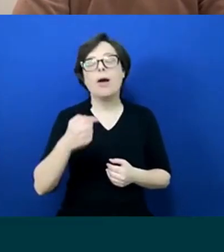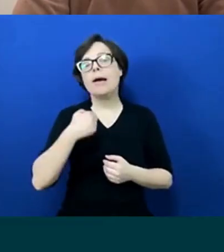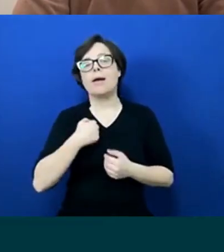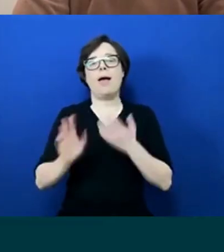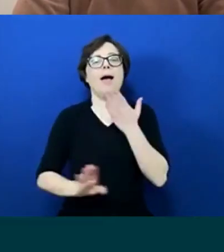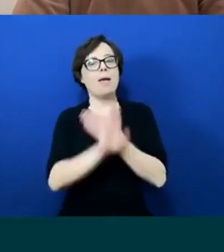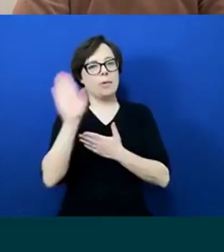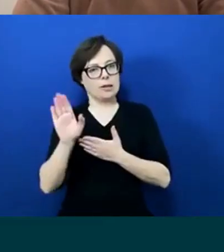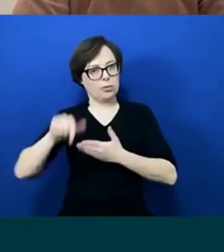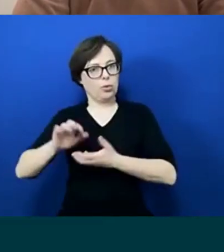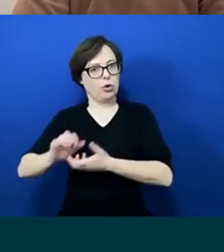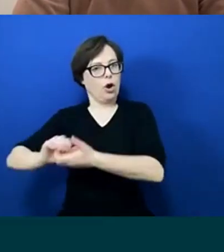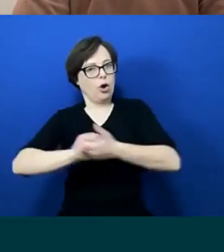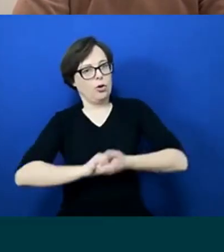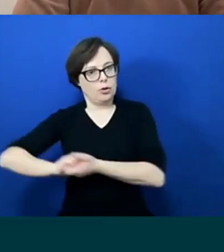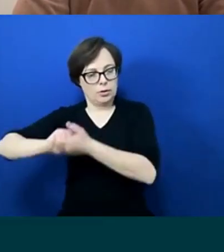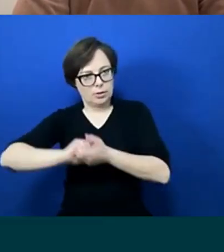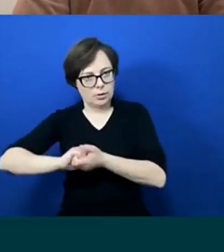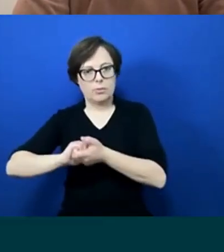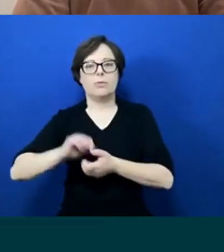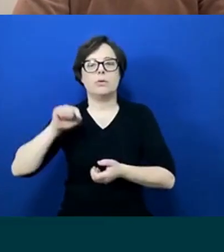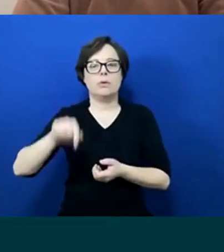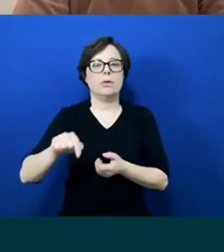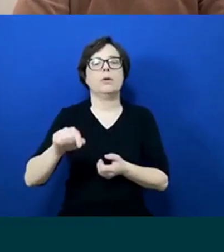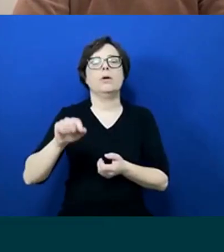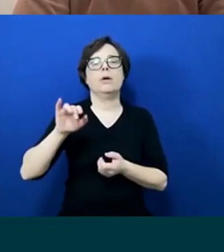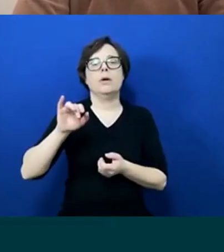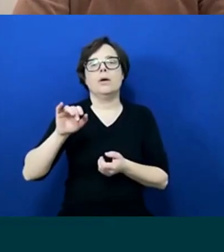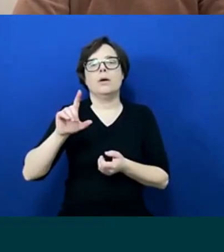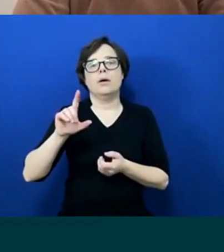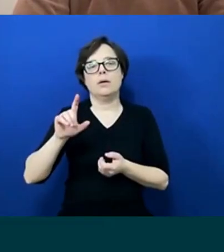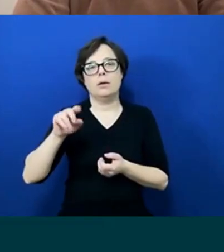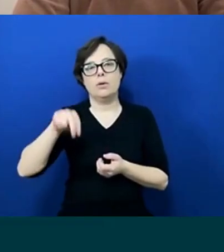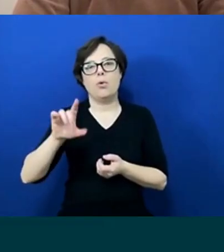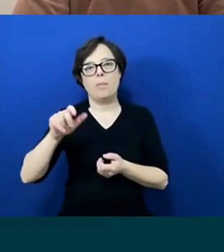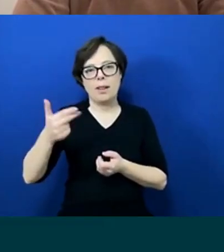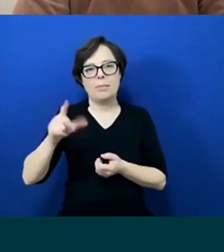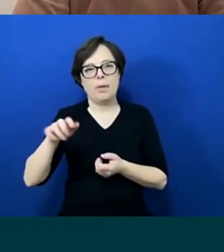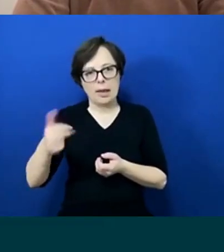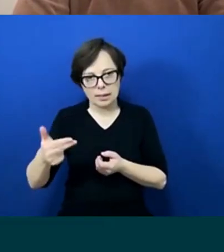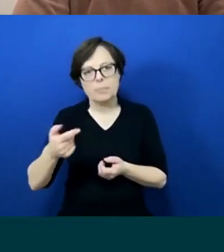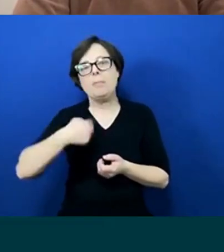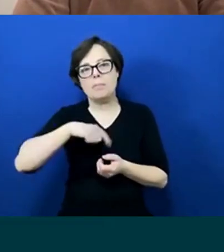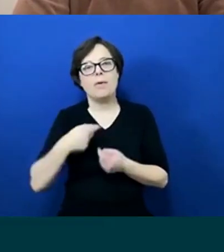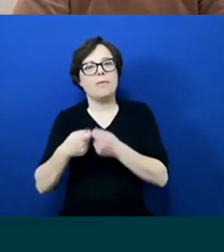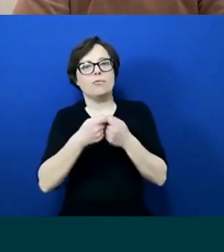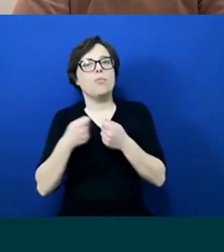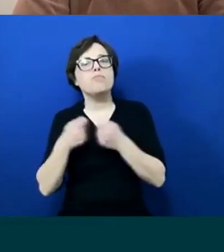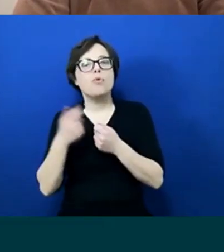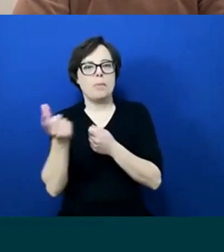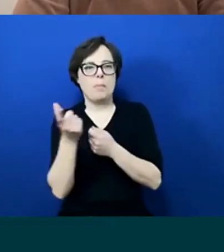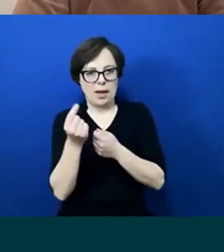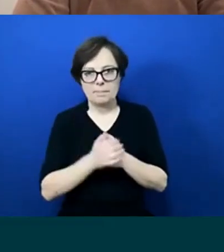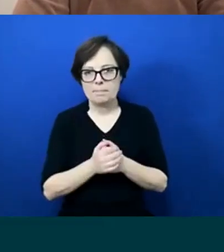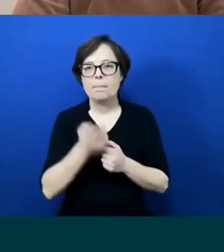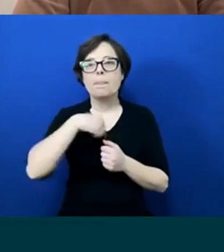today. So we are mandated as the support measure partner, and one of our main tasks